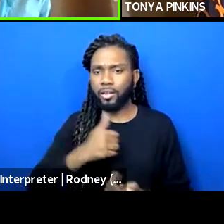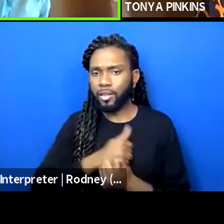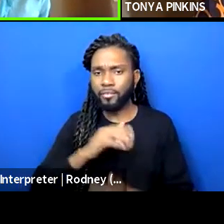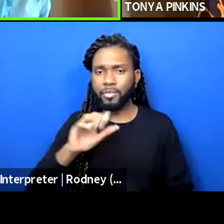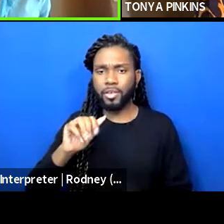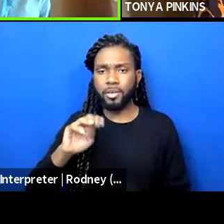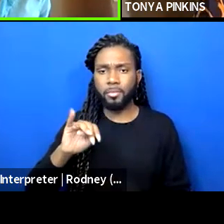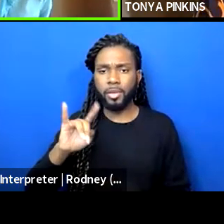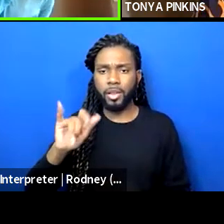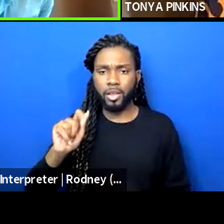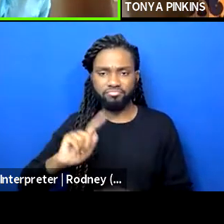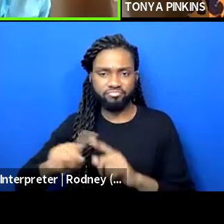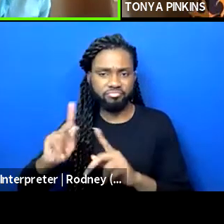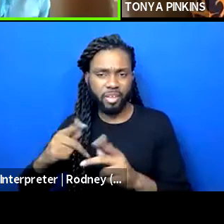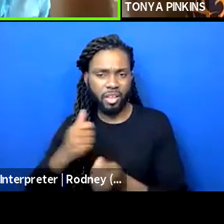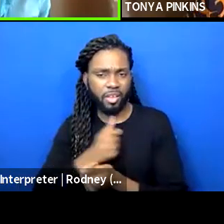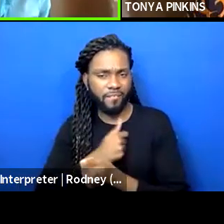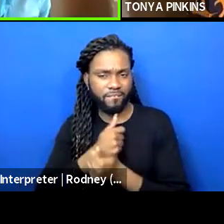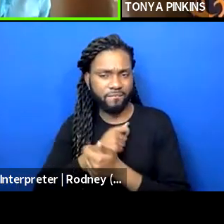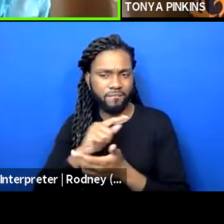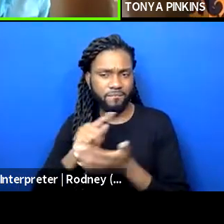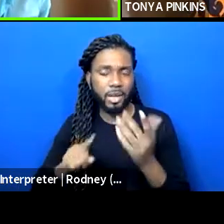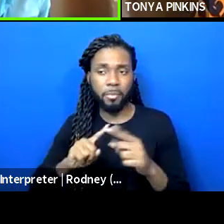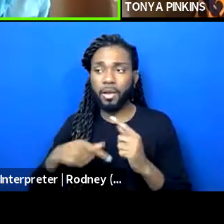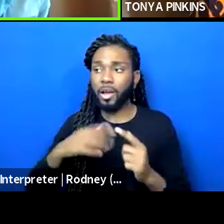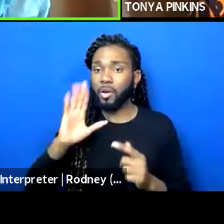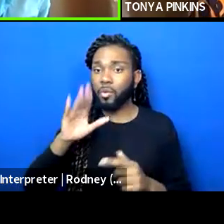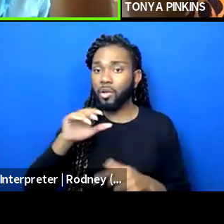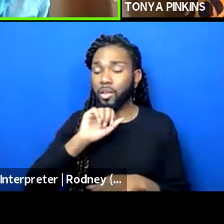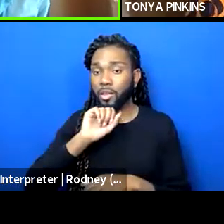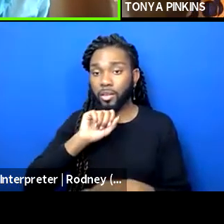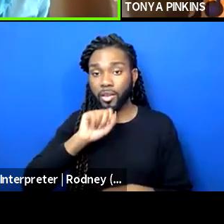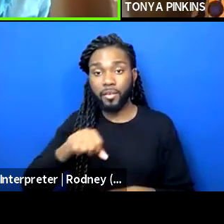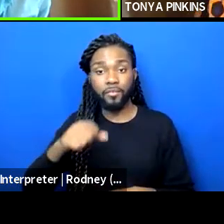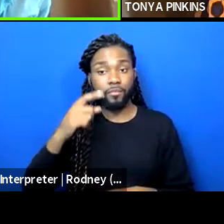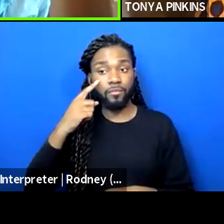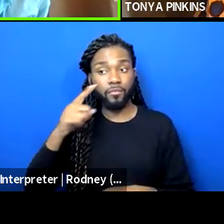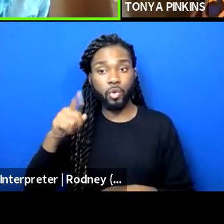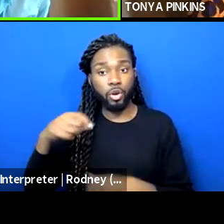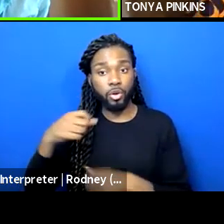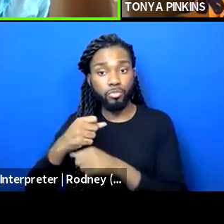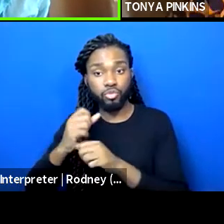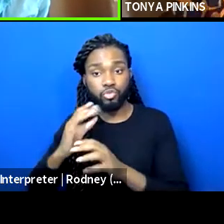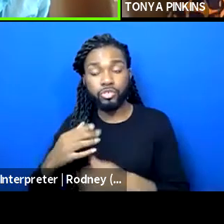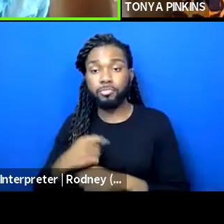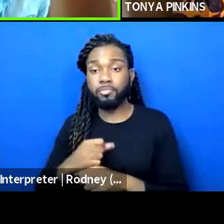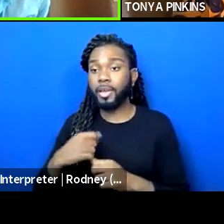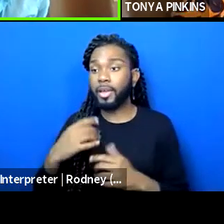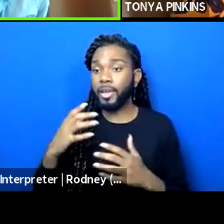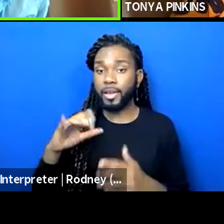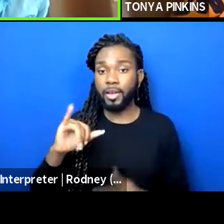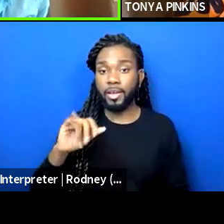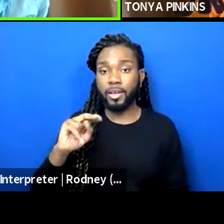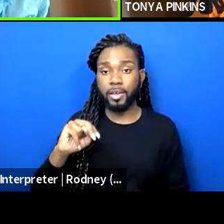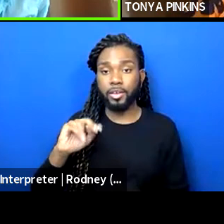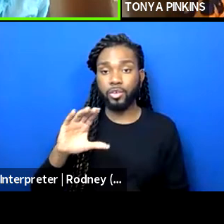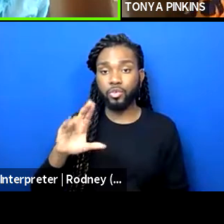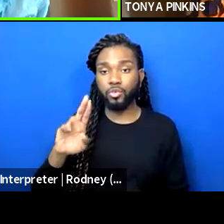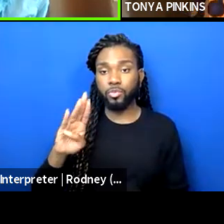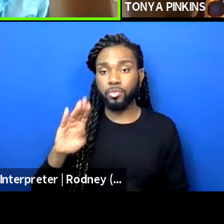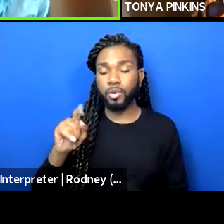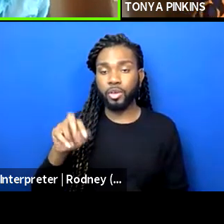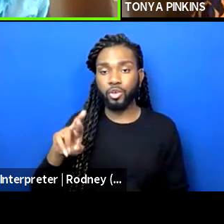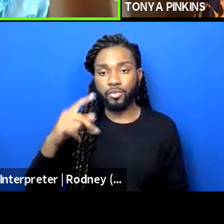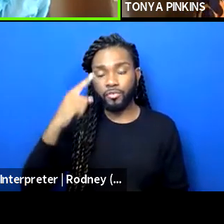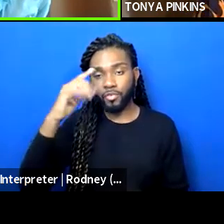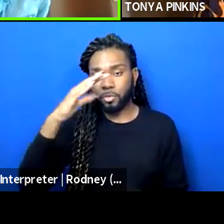you know, I would love to see, you know, a producer make an incubator for Black, you know, women directors, and not making us